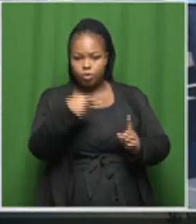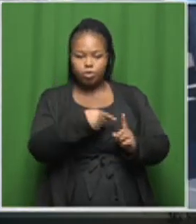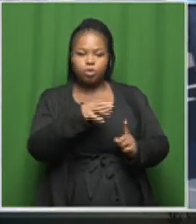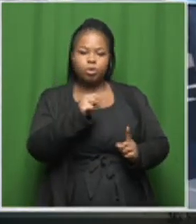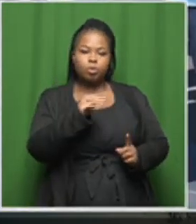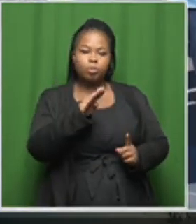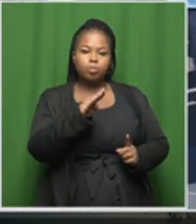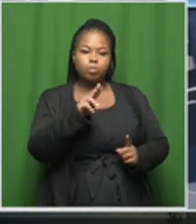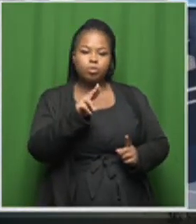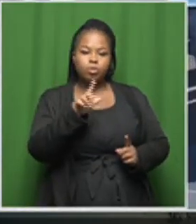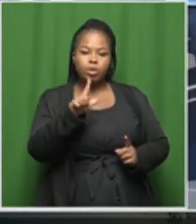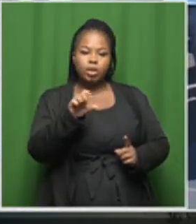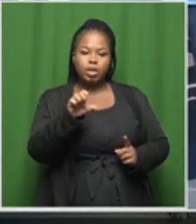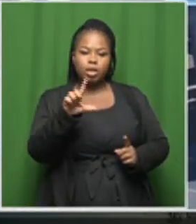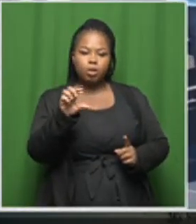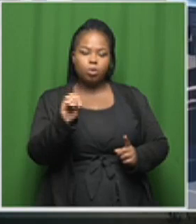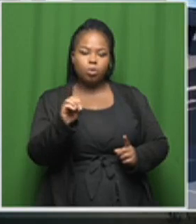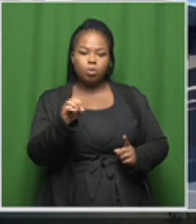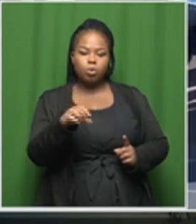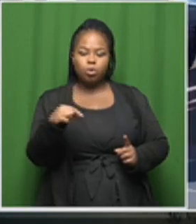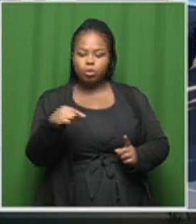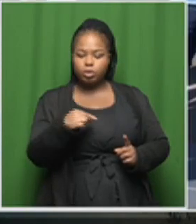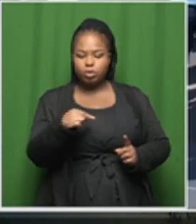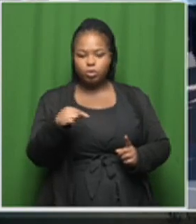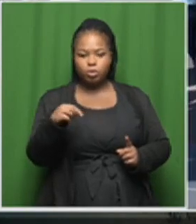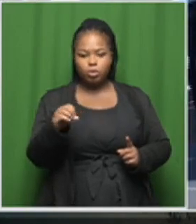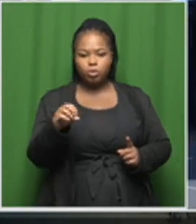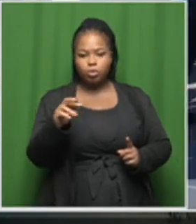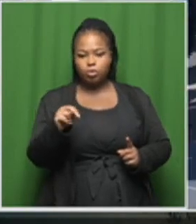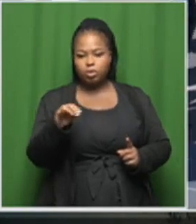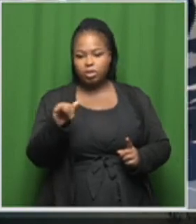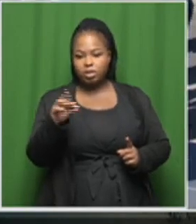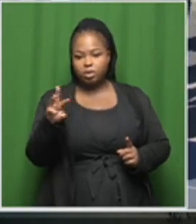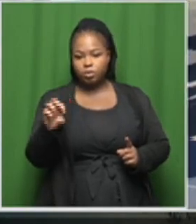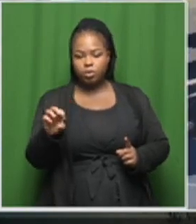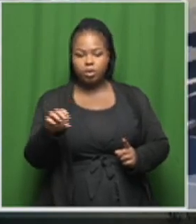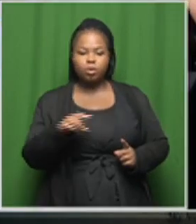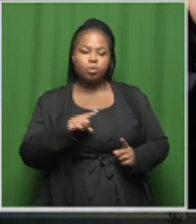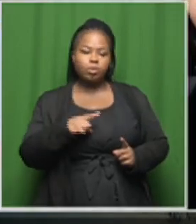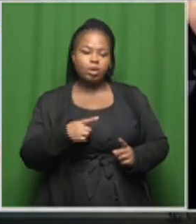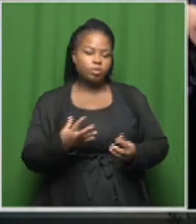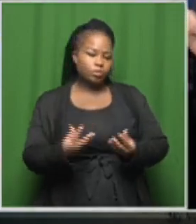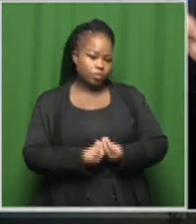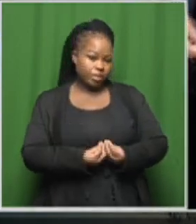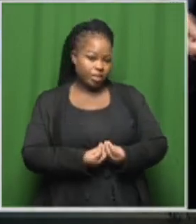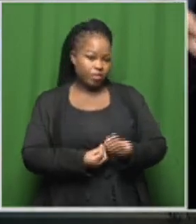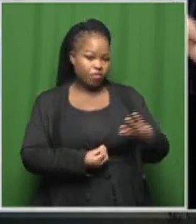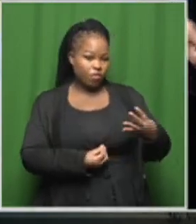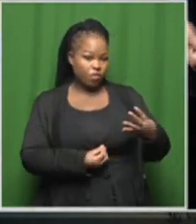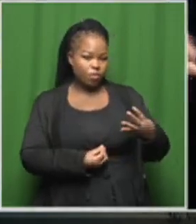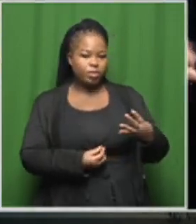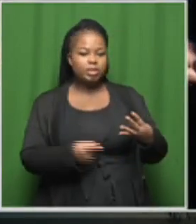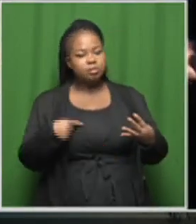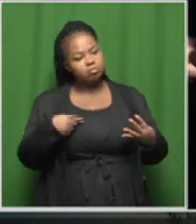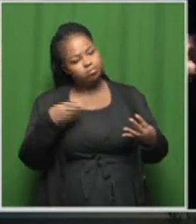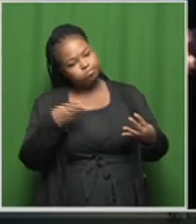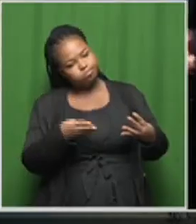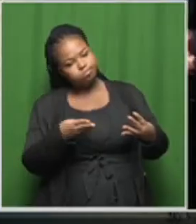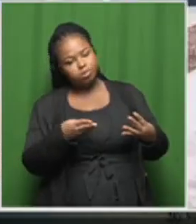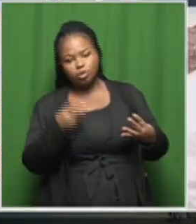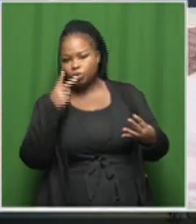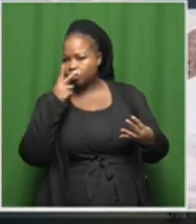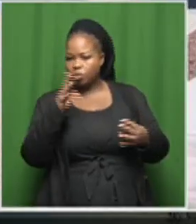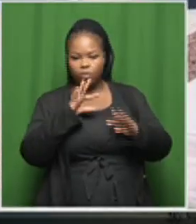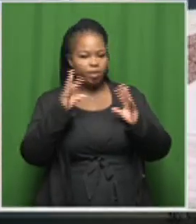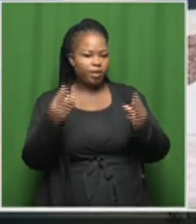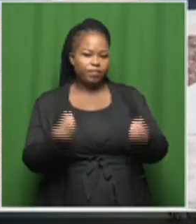Mbolelo Gqeberha. As we understand, he fought right alongside the Cradock Four. He was there, he saw all the